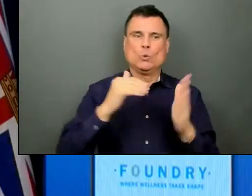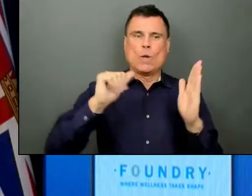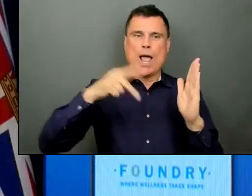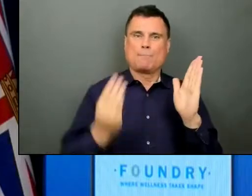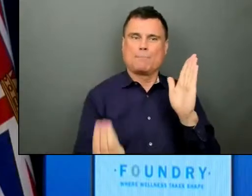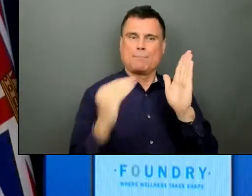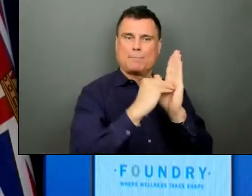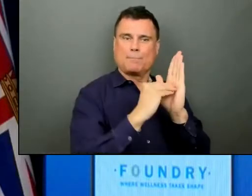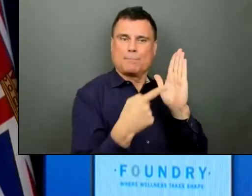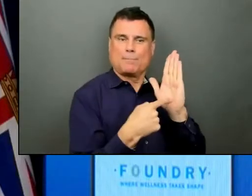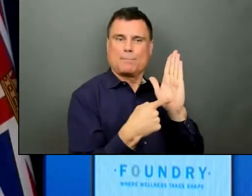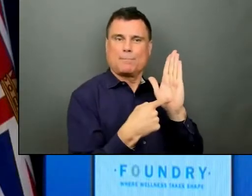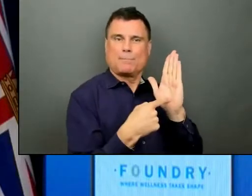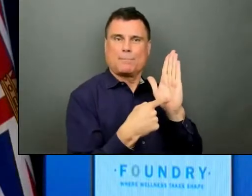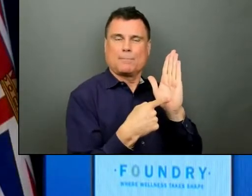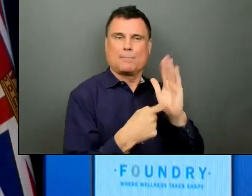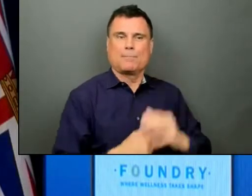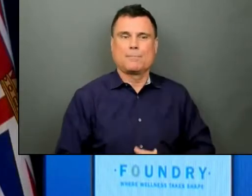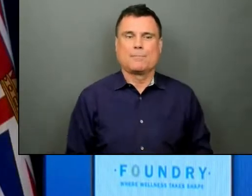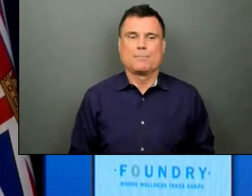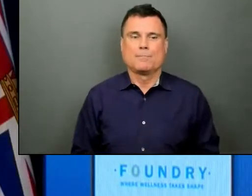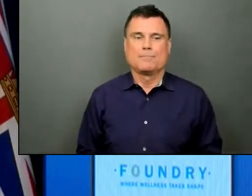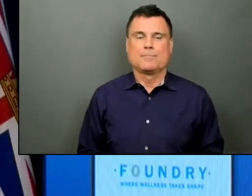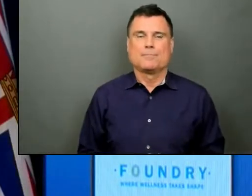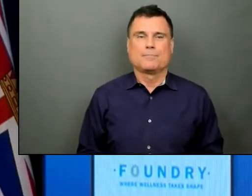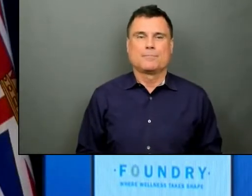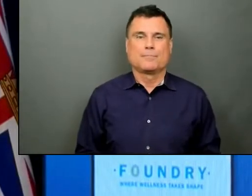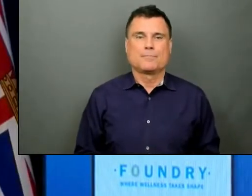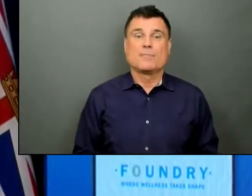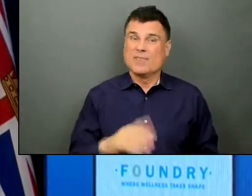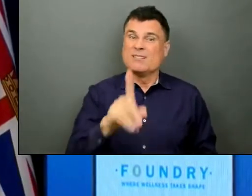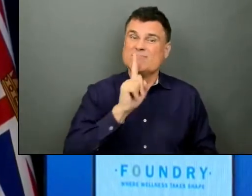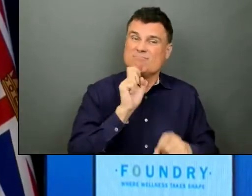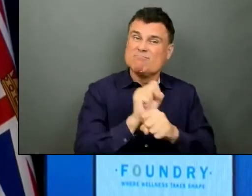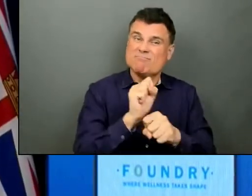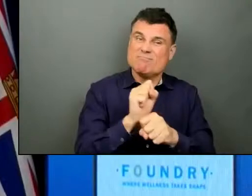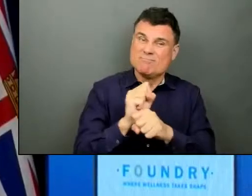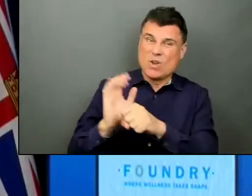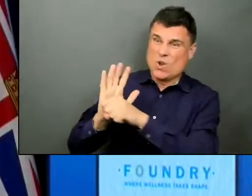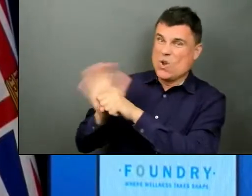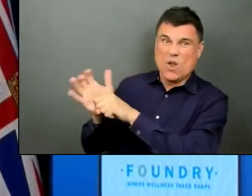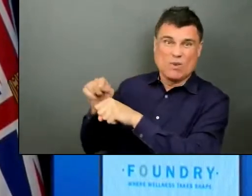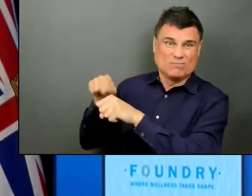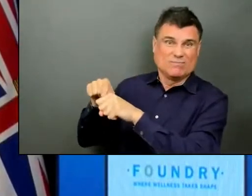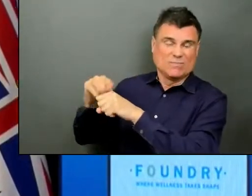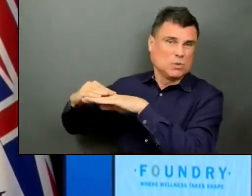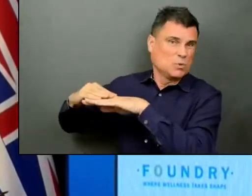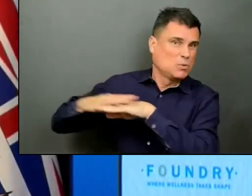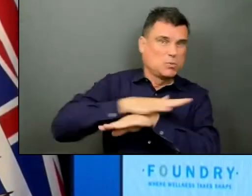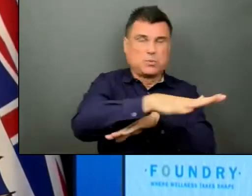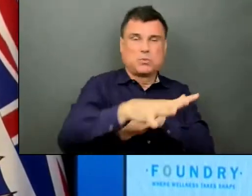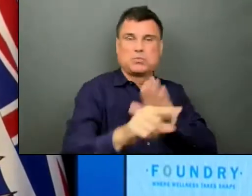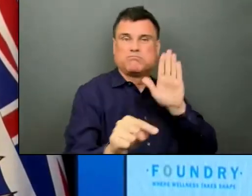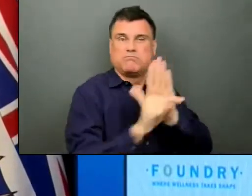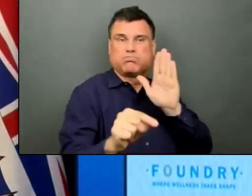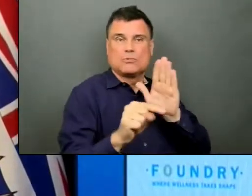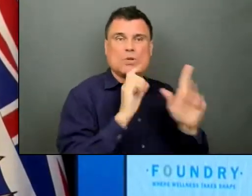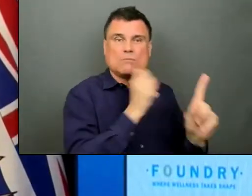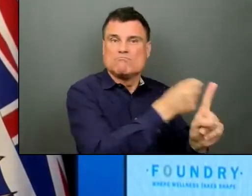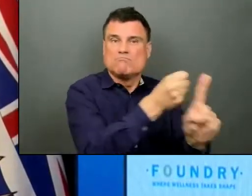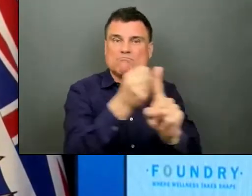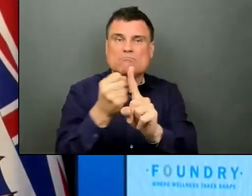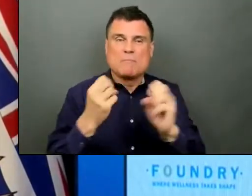As my colleague just said, the pandemic has affected youth in unprecedented ways. In all of my experience in family